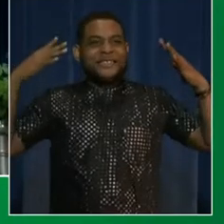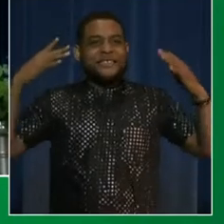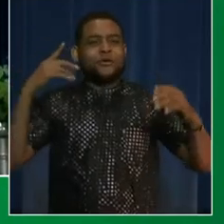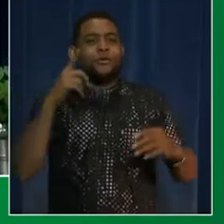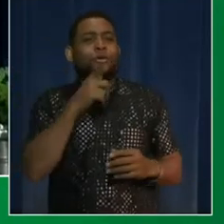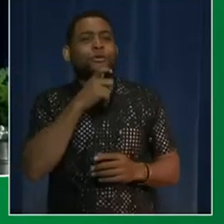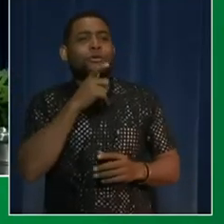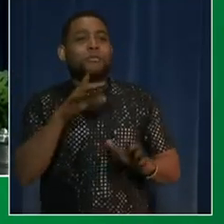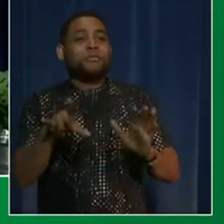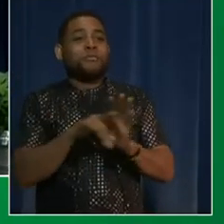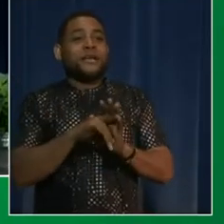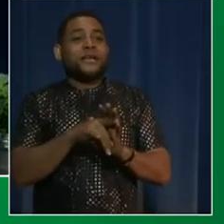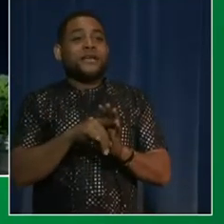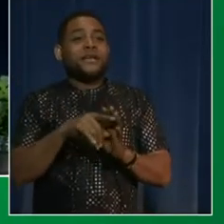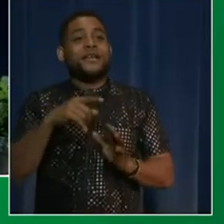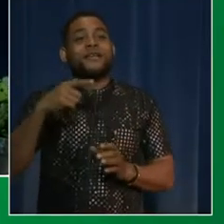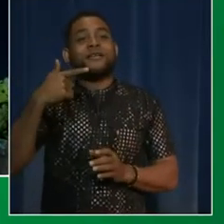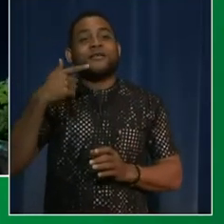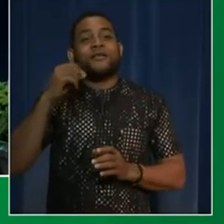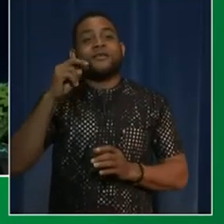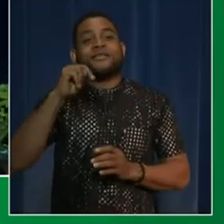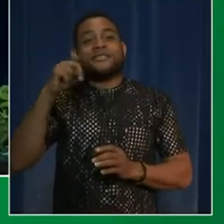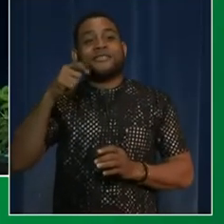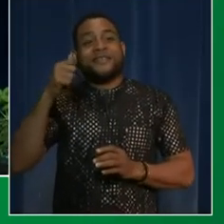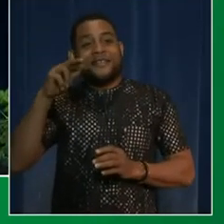After you did. Okay, one guy. Good.